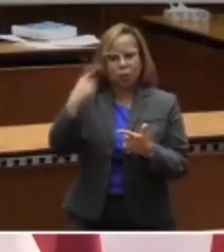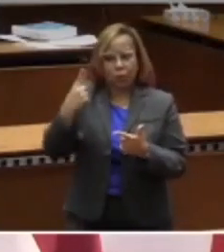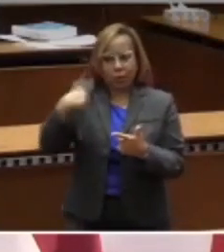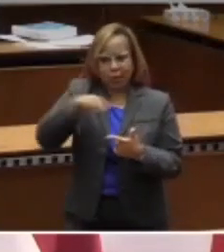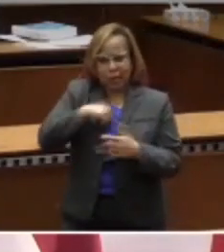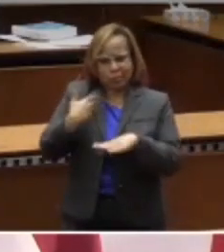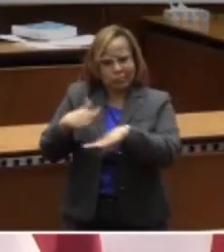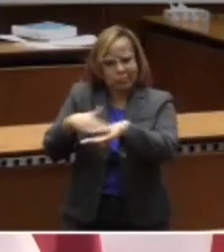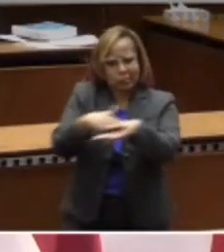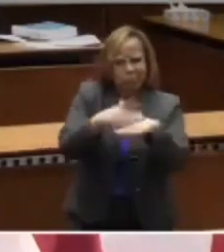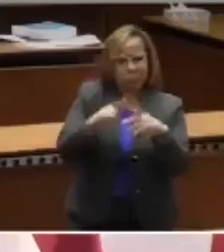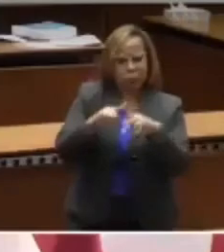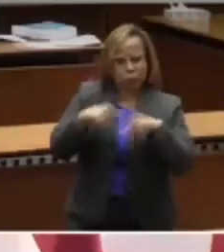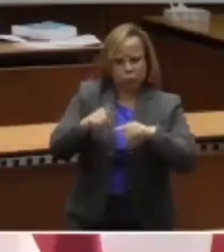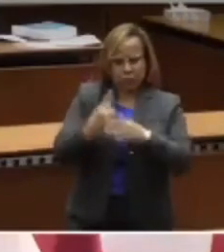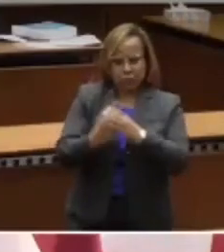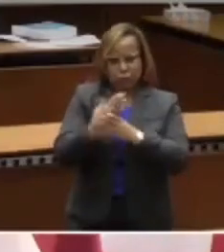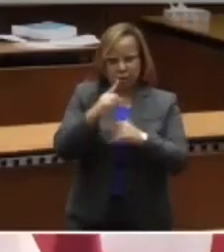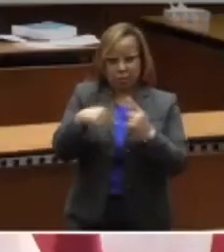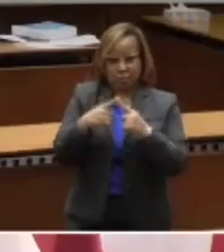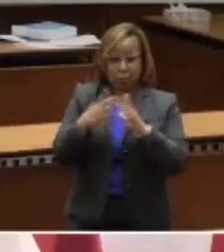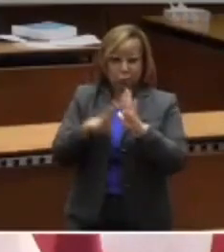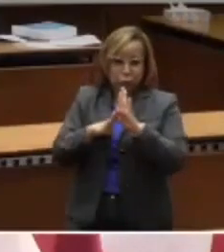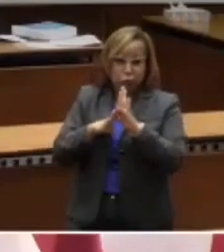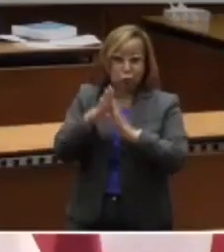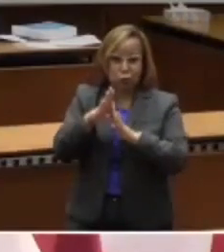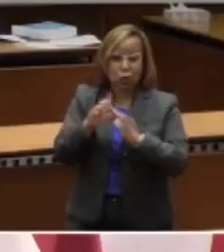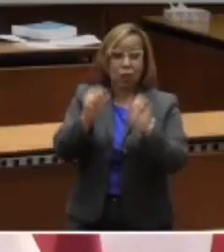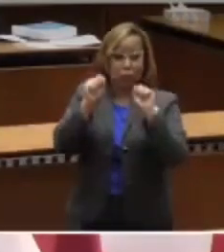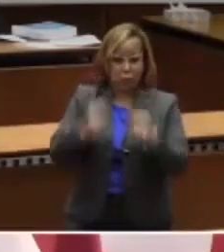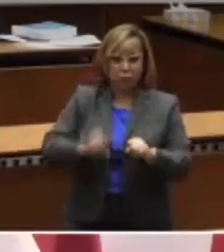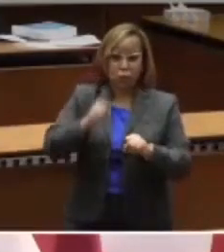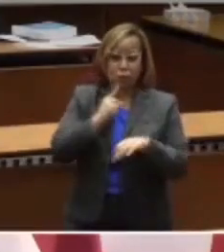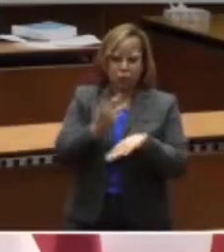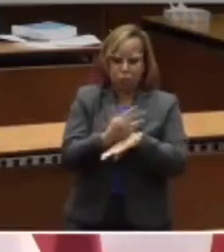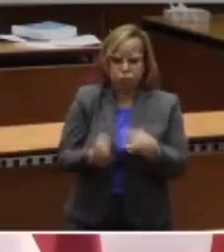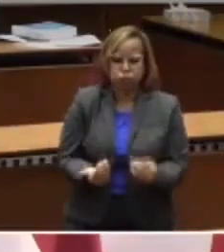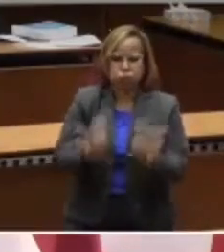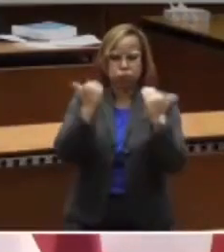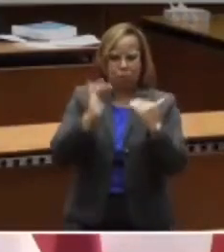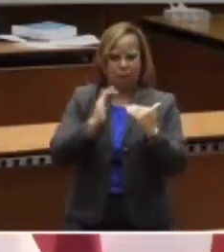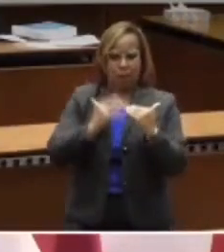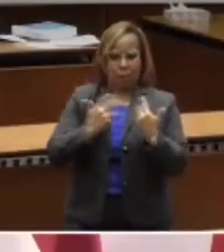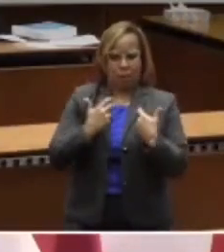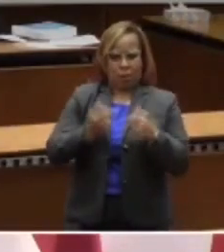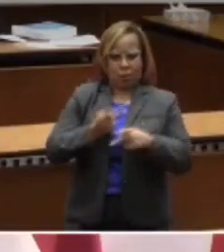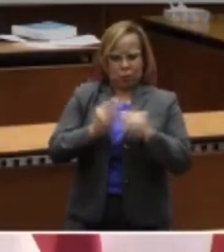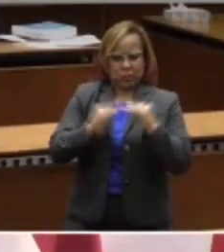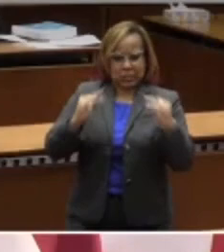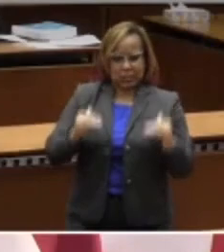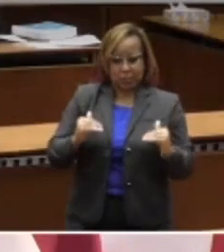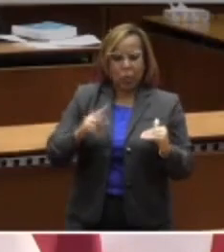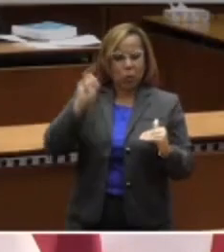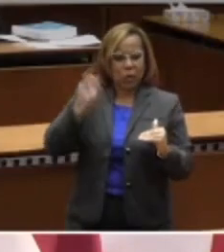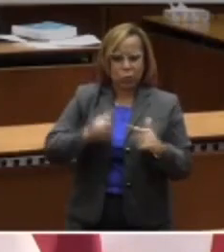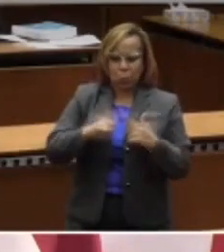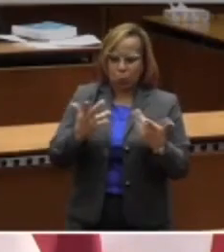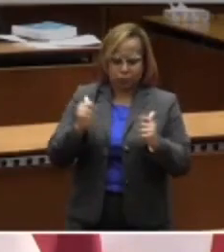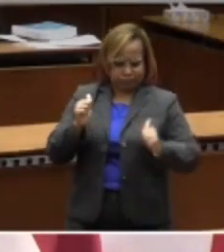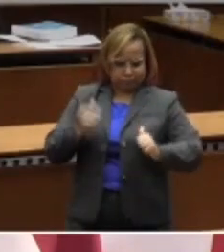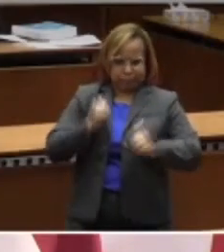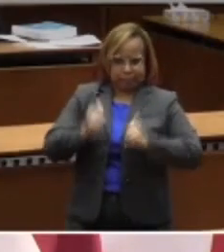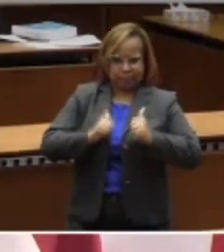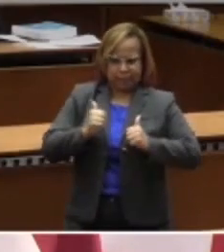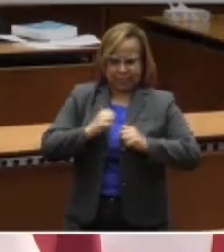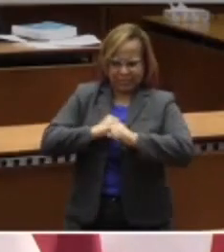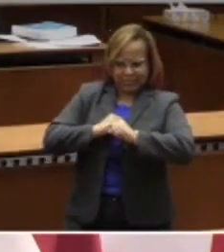I issued over the spring regarding a surge that could have overwhelmed our healthcare system. We needed to move fast and